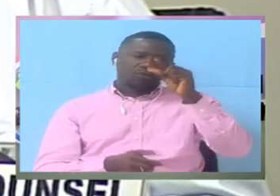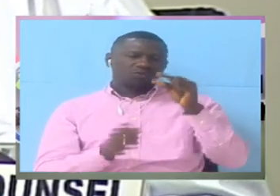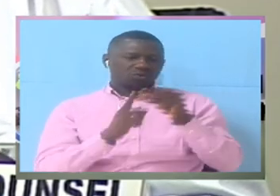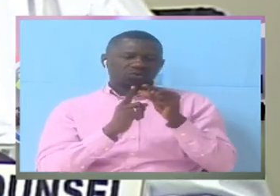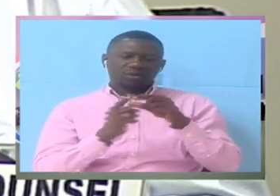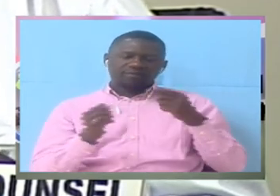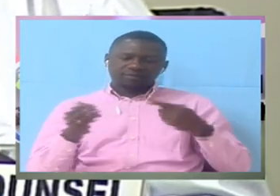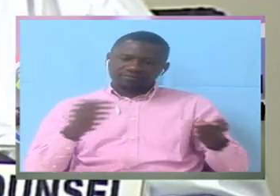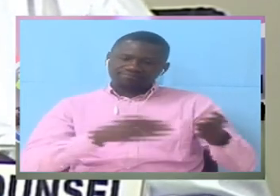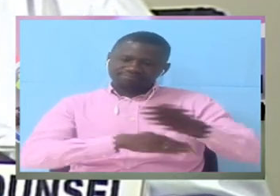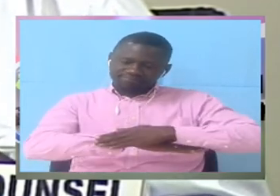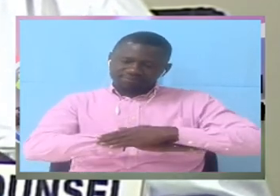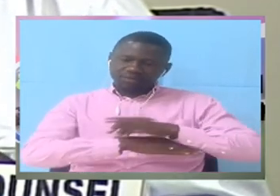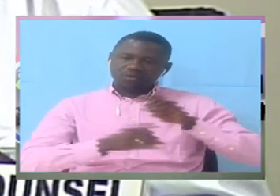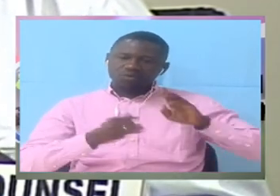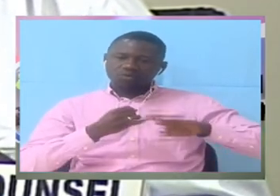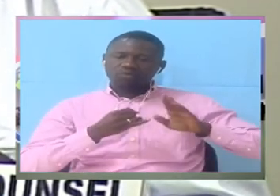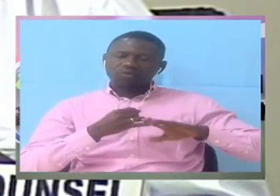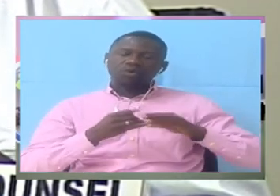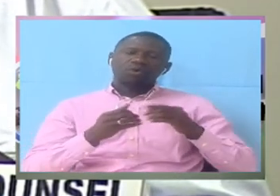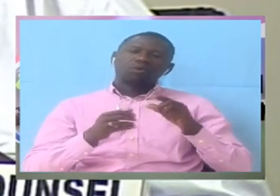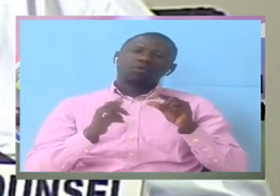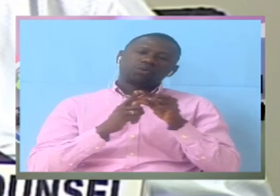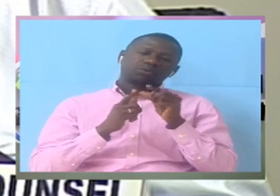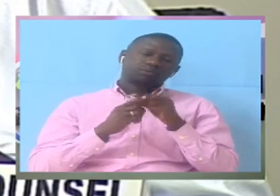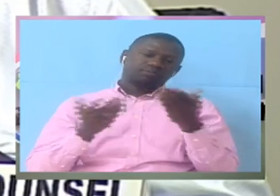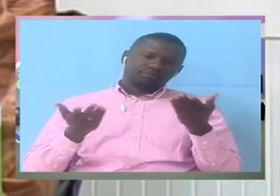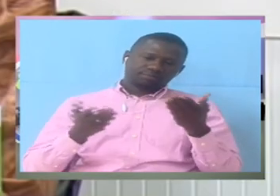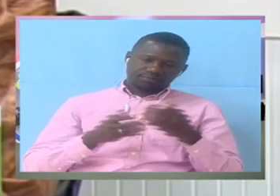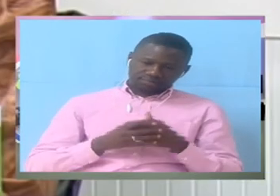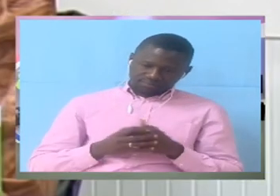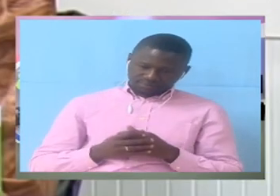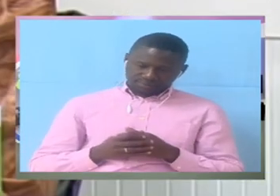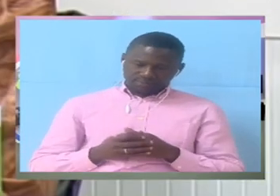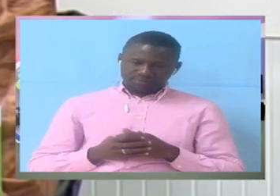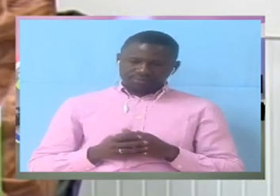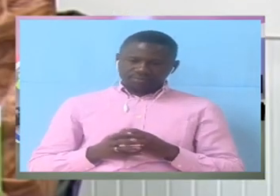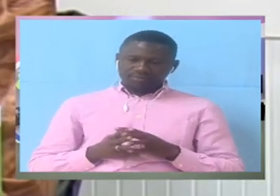dron ibe sola pour e la kuma kalabangol ke kaje ko yela di amo tawala.